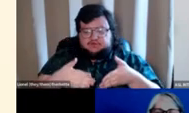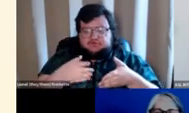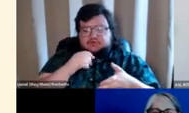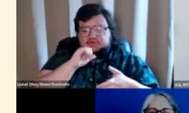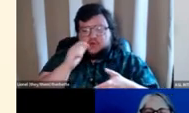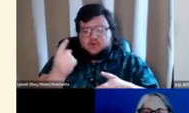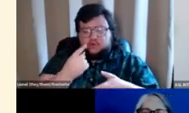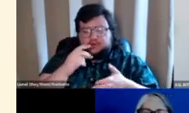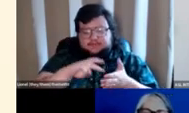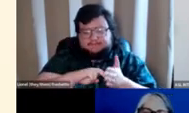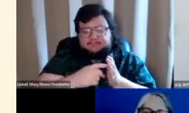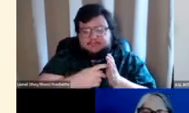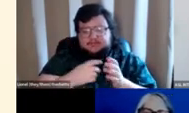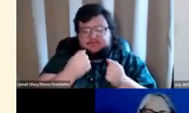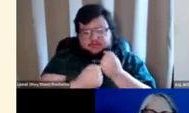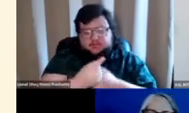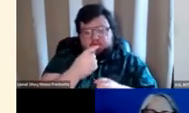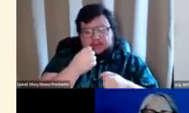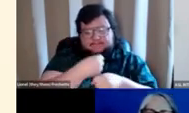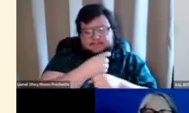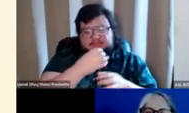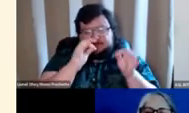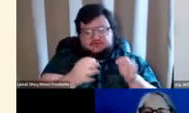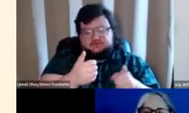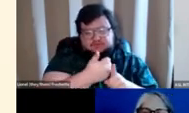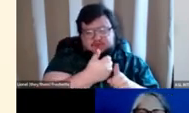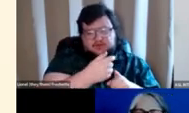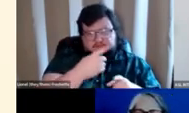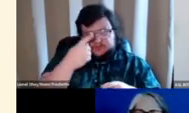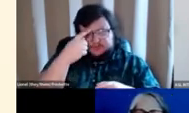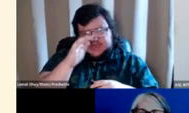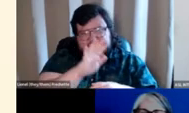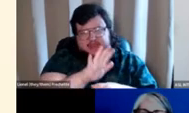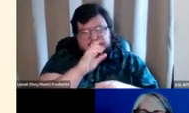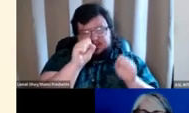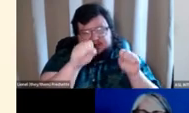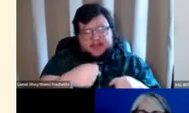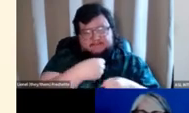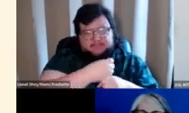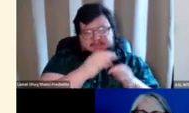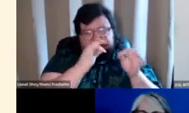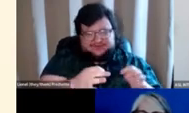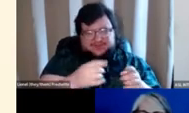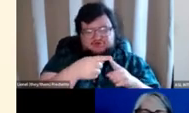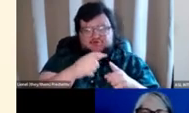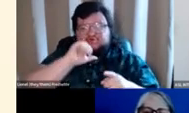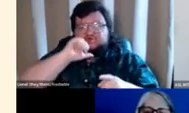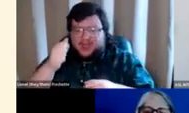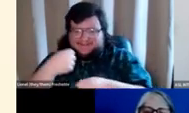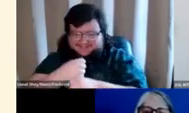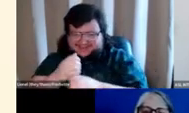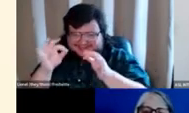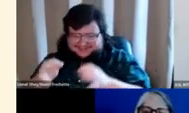So person-centered is, well, what that means Hold on.